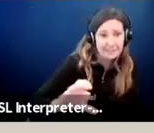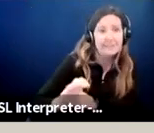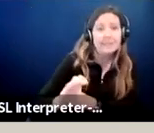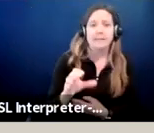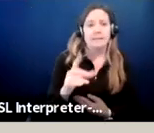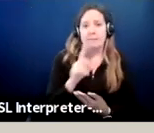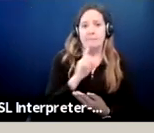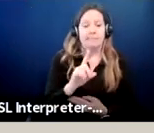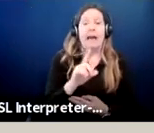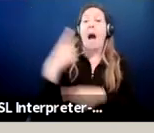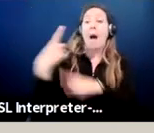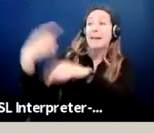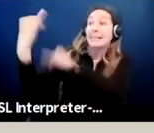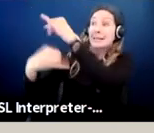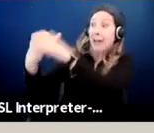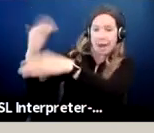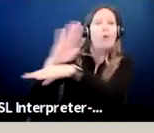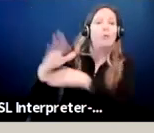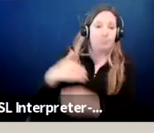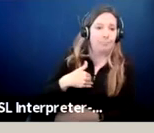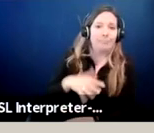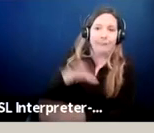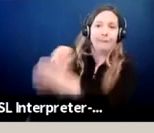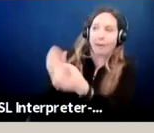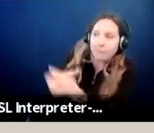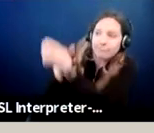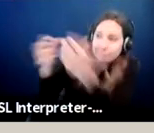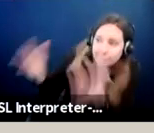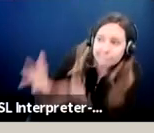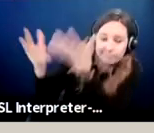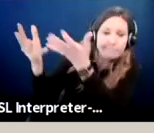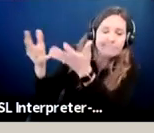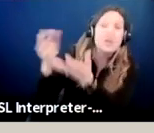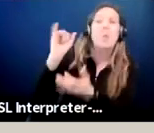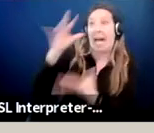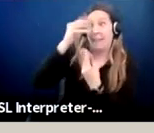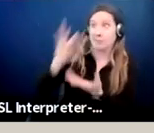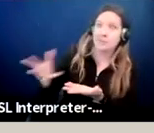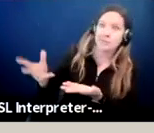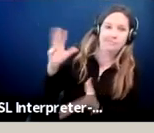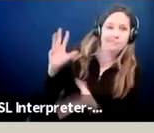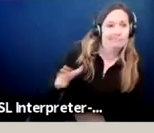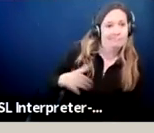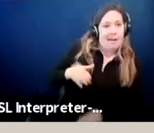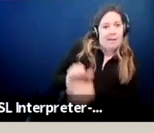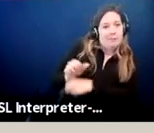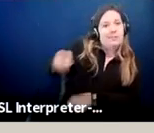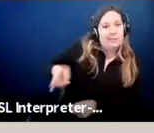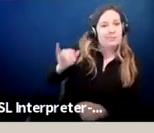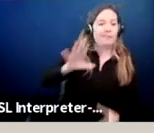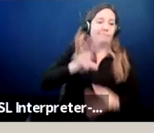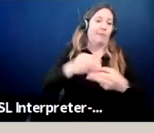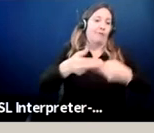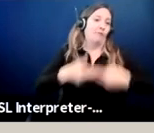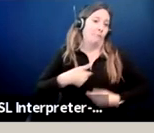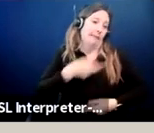corporations internationally. So based on that information, they call me an expert on navigating to talk about this